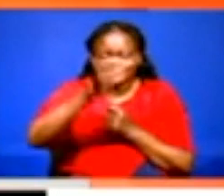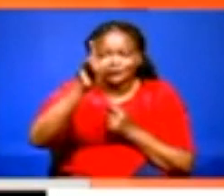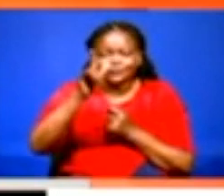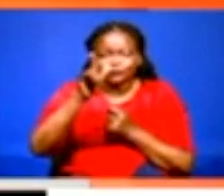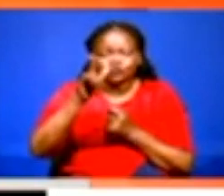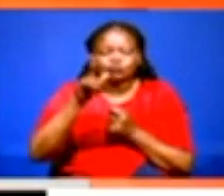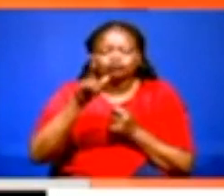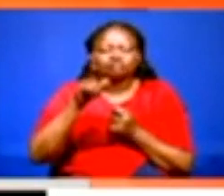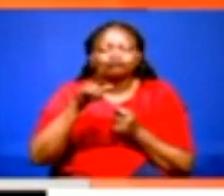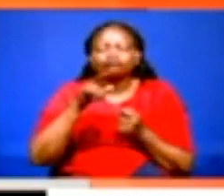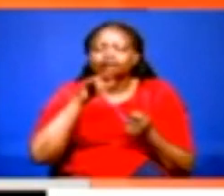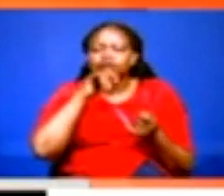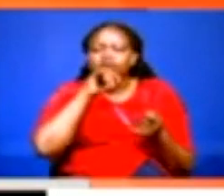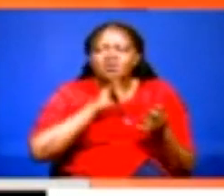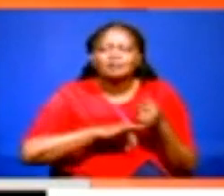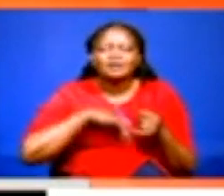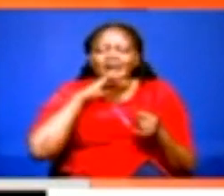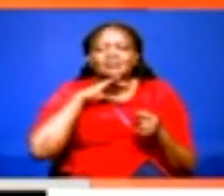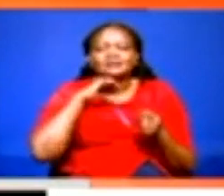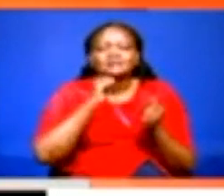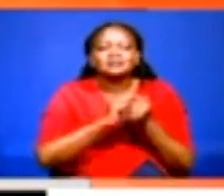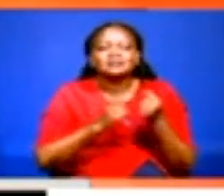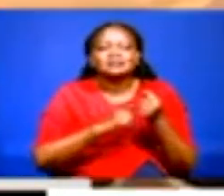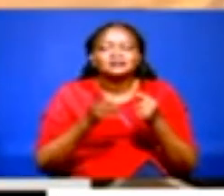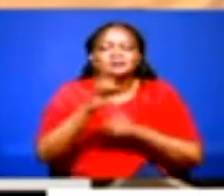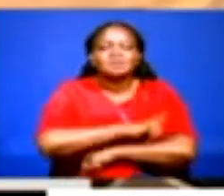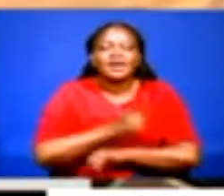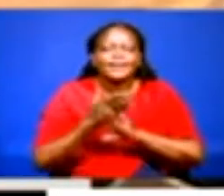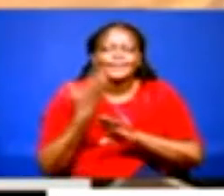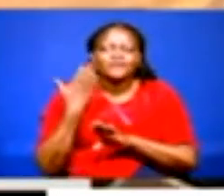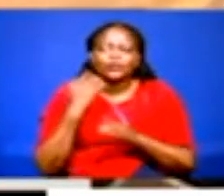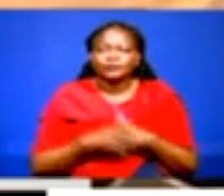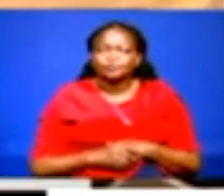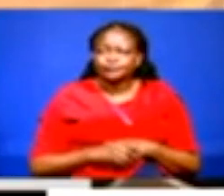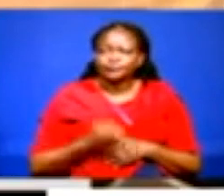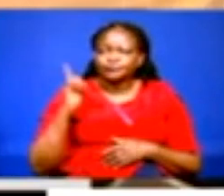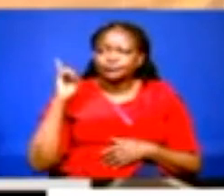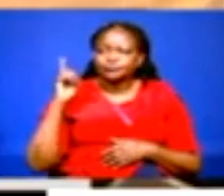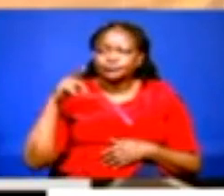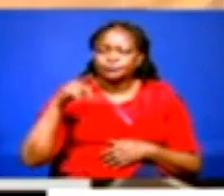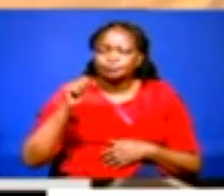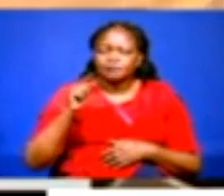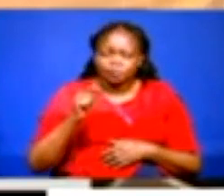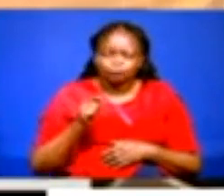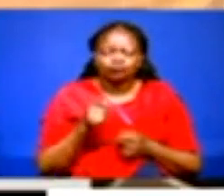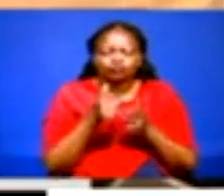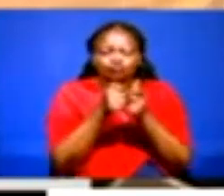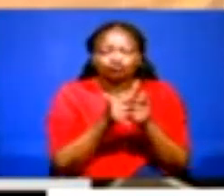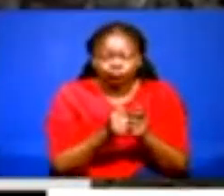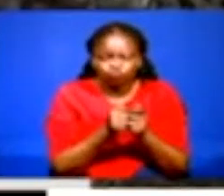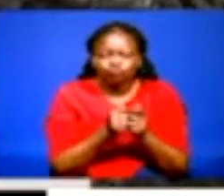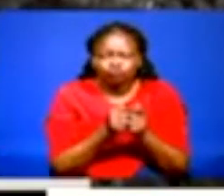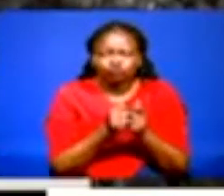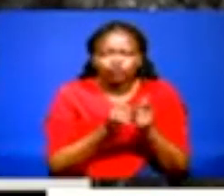husband in a plane crash 16 years earlier. Padwada was co-piloting Yeti Airlines Flight